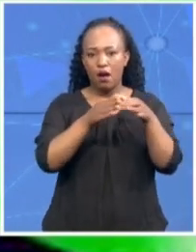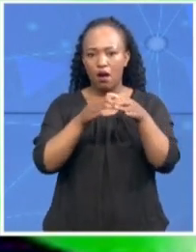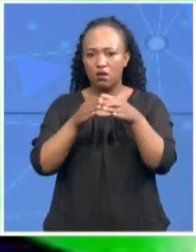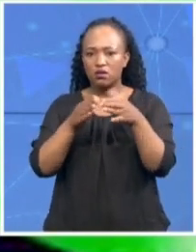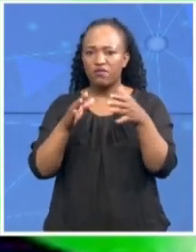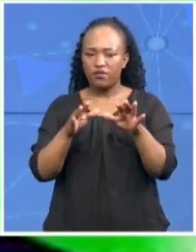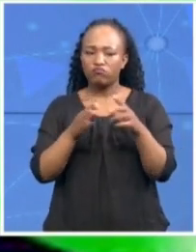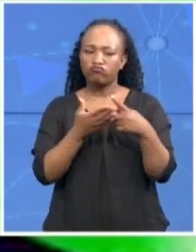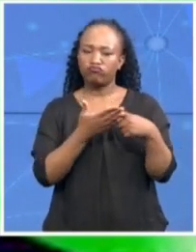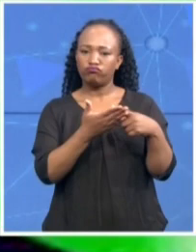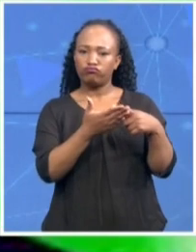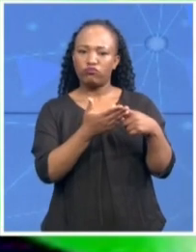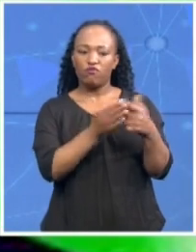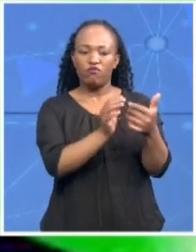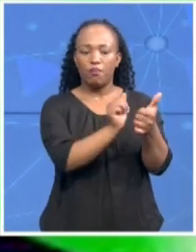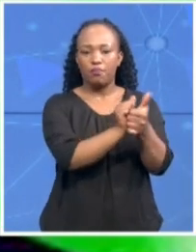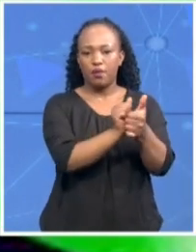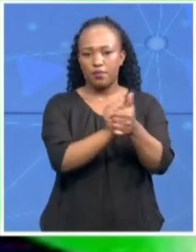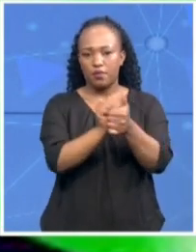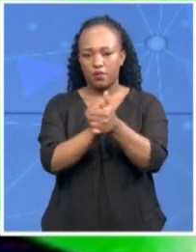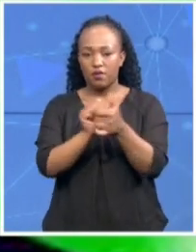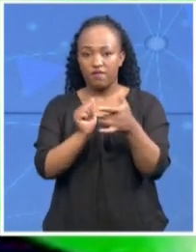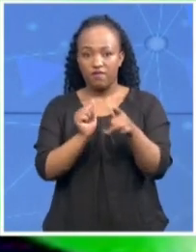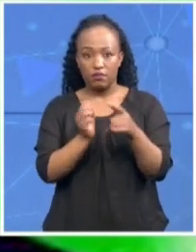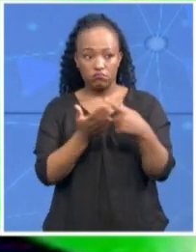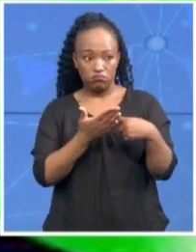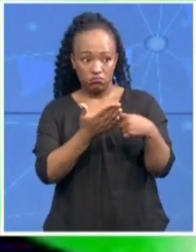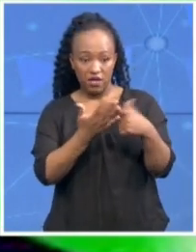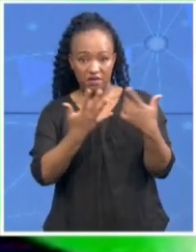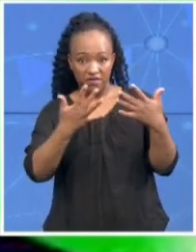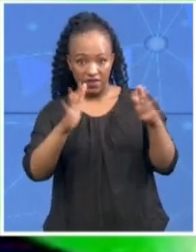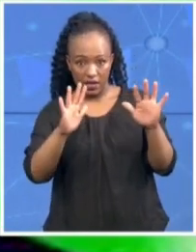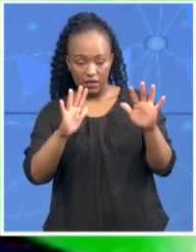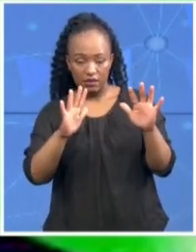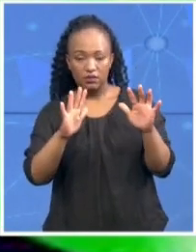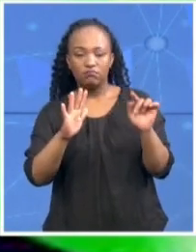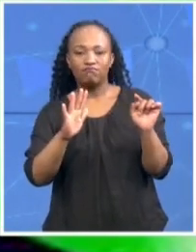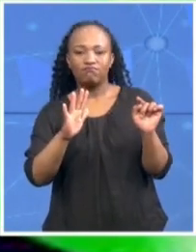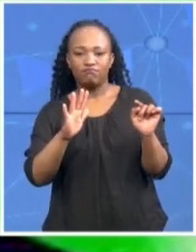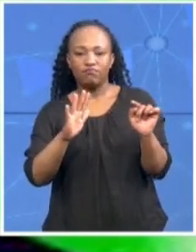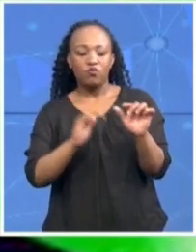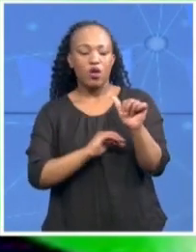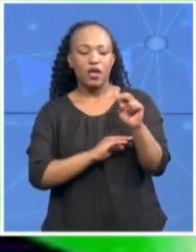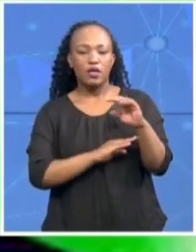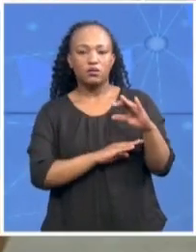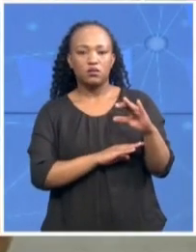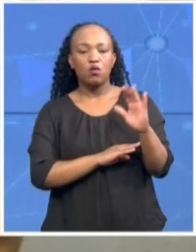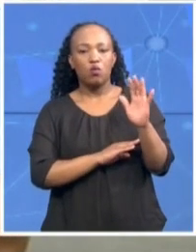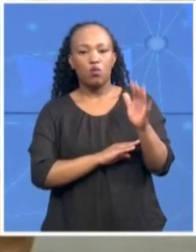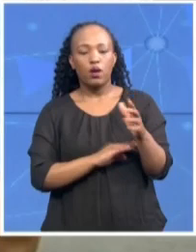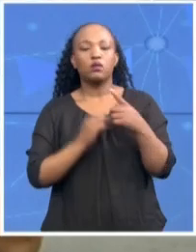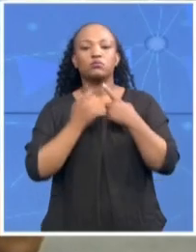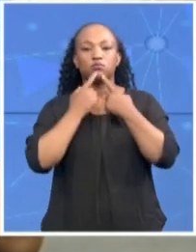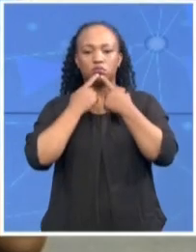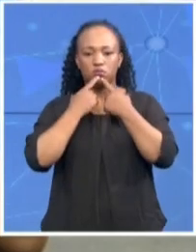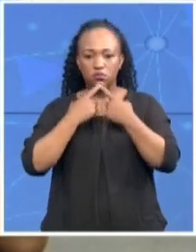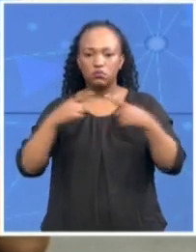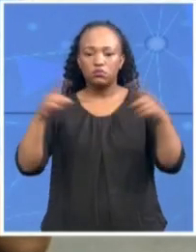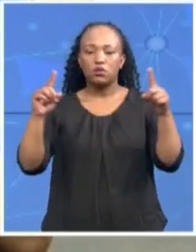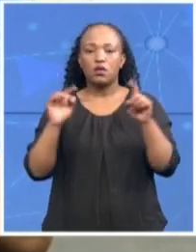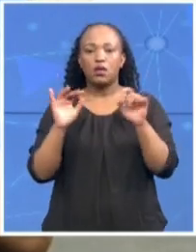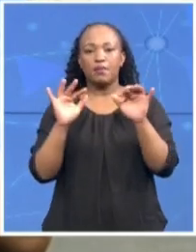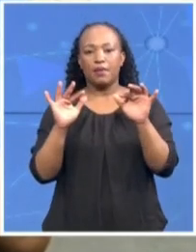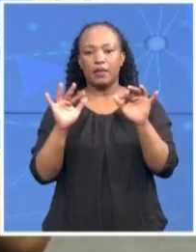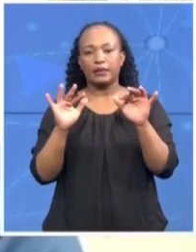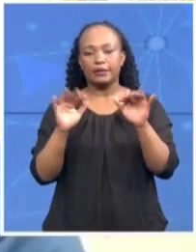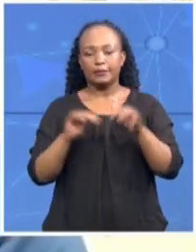these discussions have been concluded, the ANC will make appropriate public pronouncements in this regard. Meanwhile, local